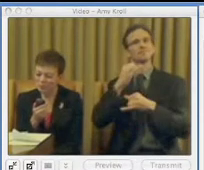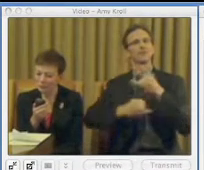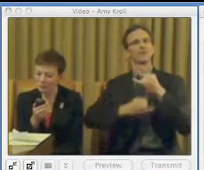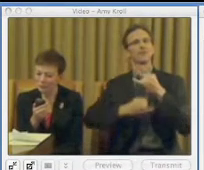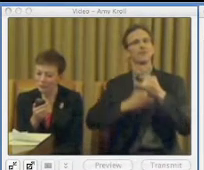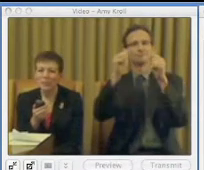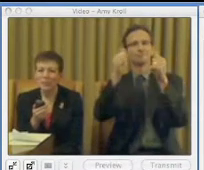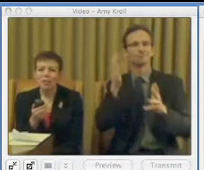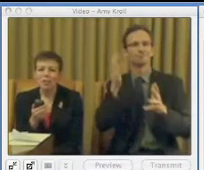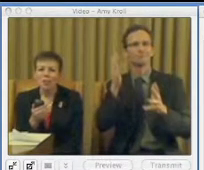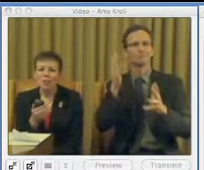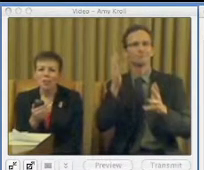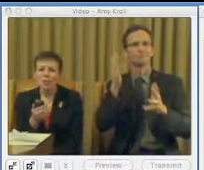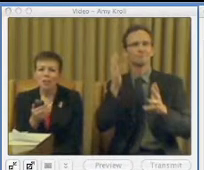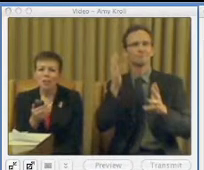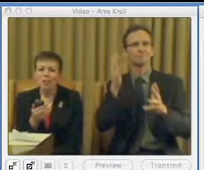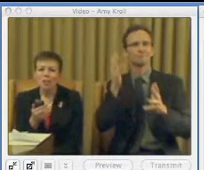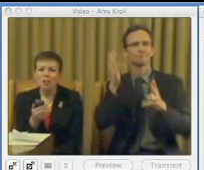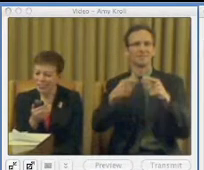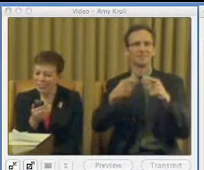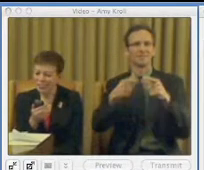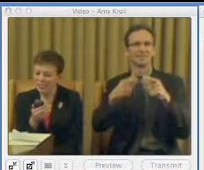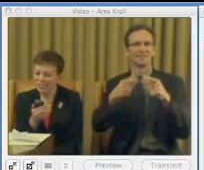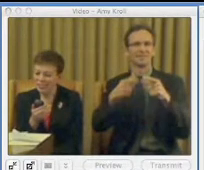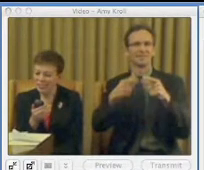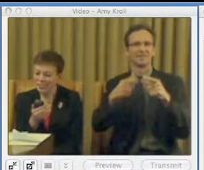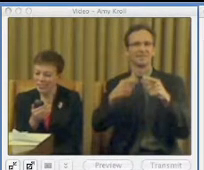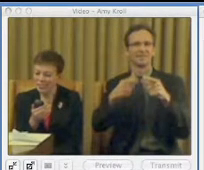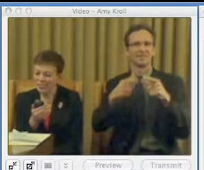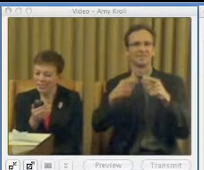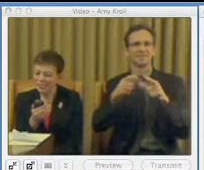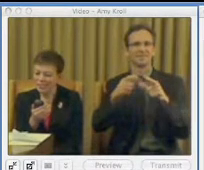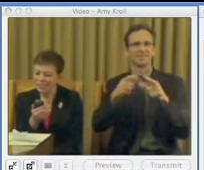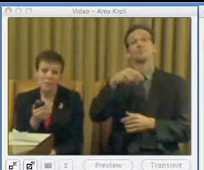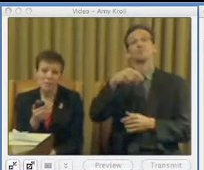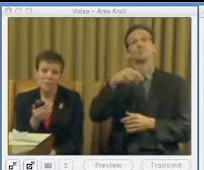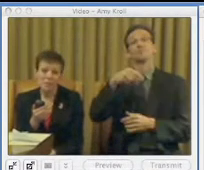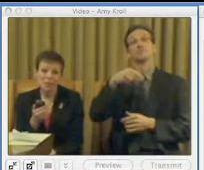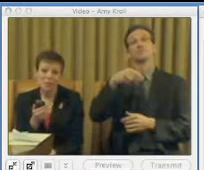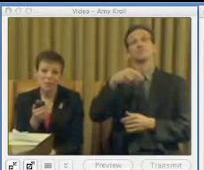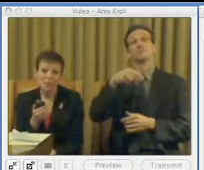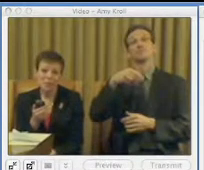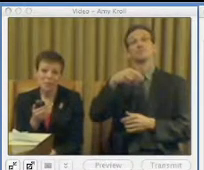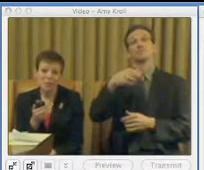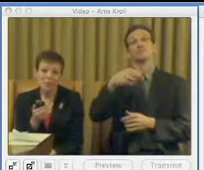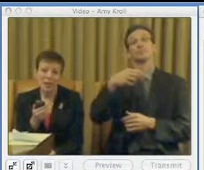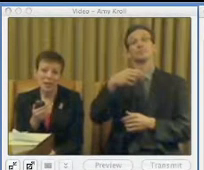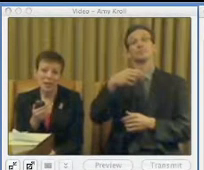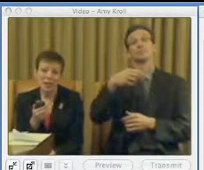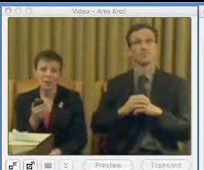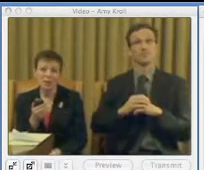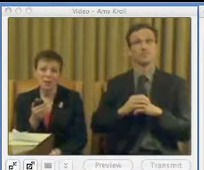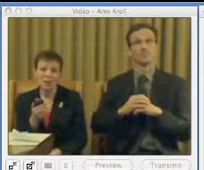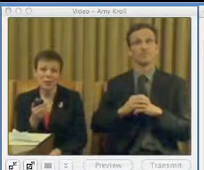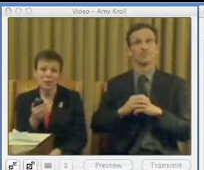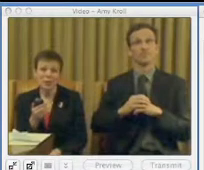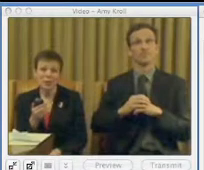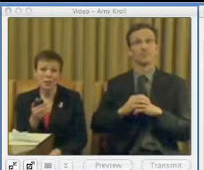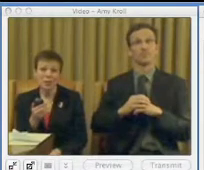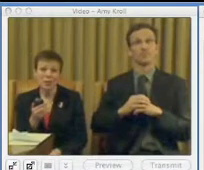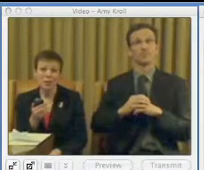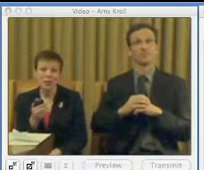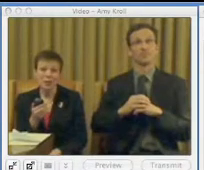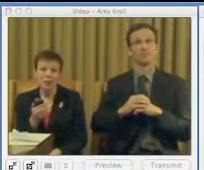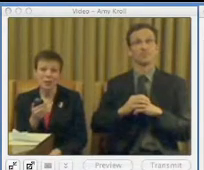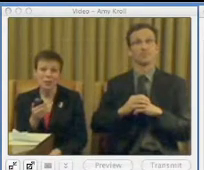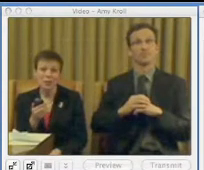international sign interpreter as well. She possesses a PhD in linguistics. We first met some 12 years ago